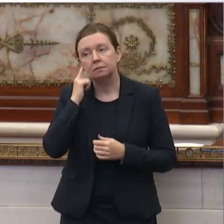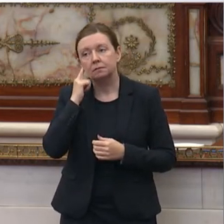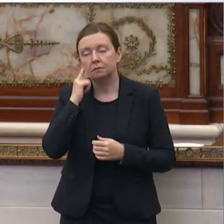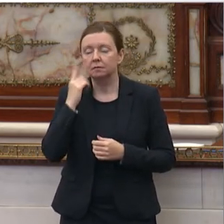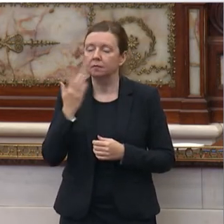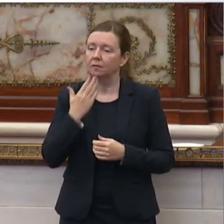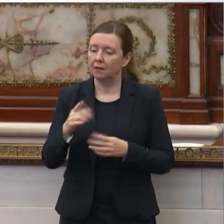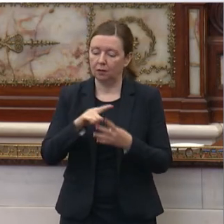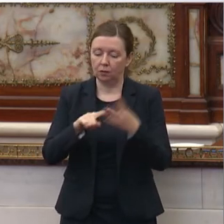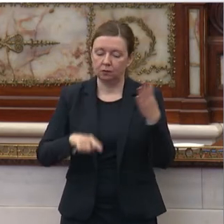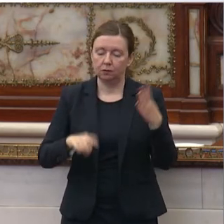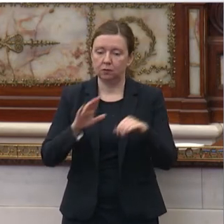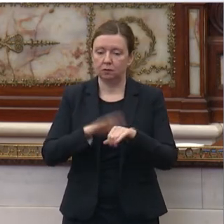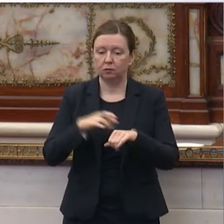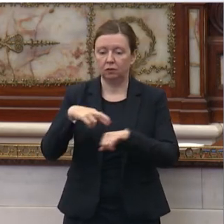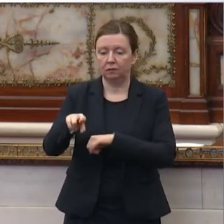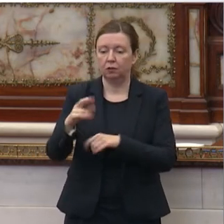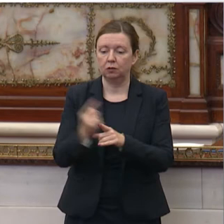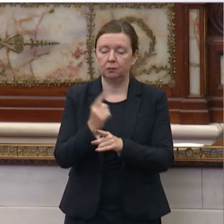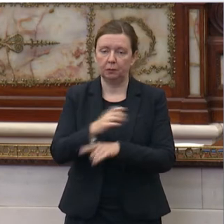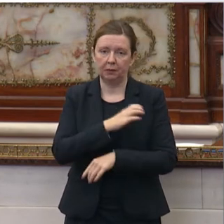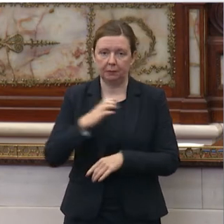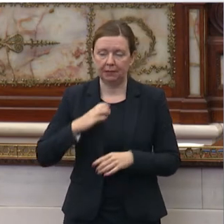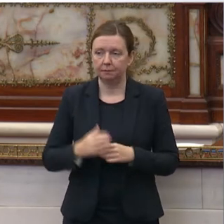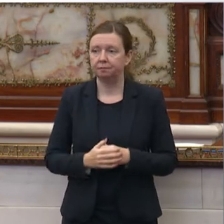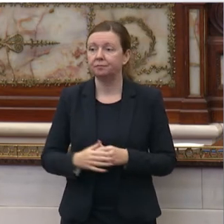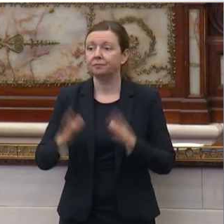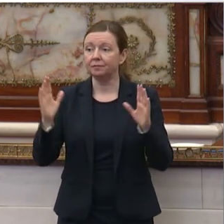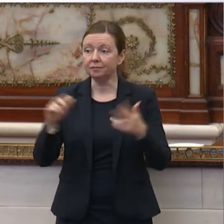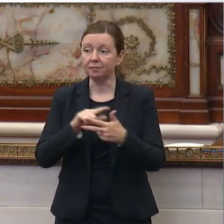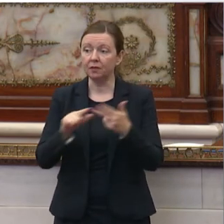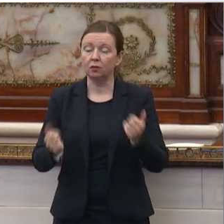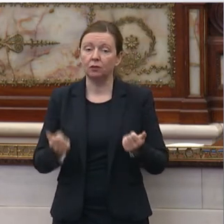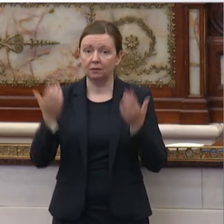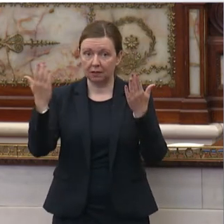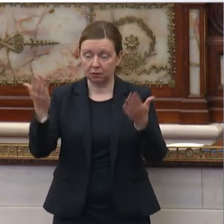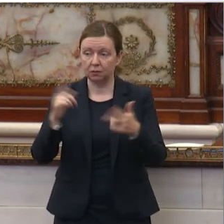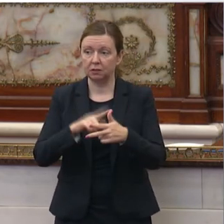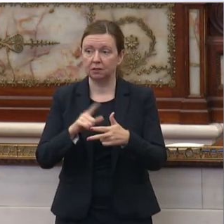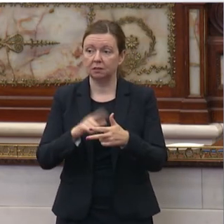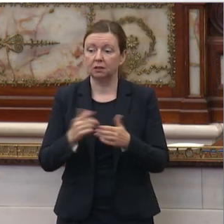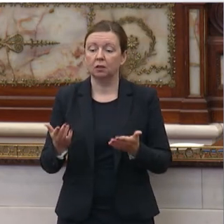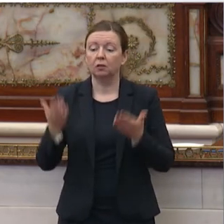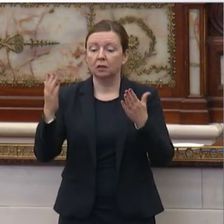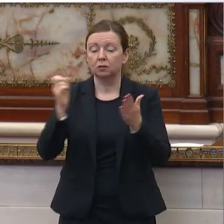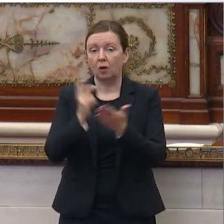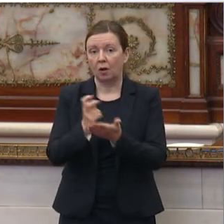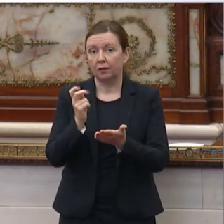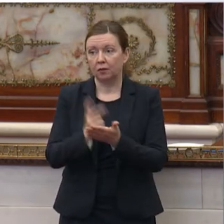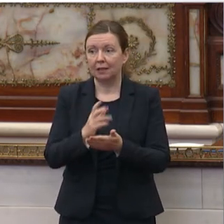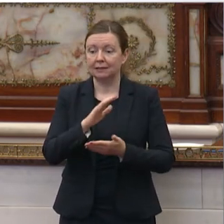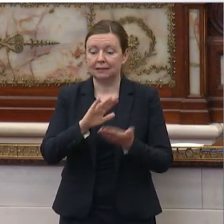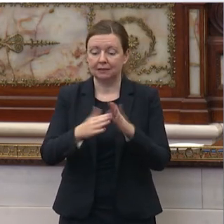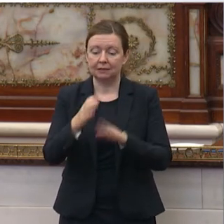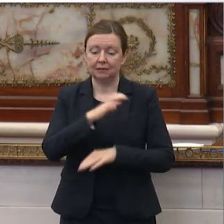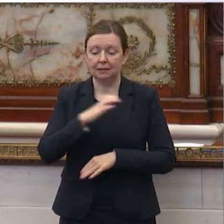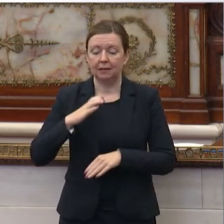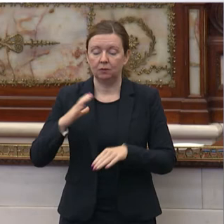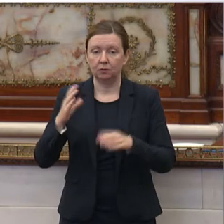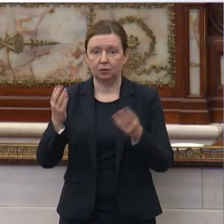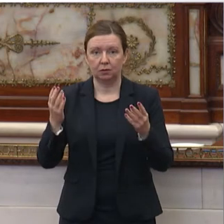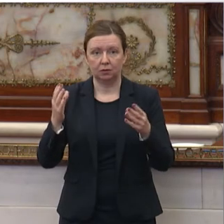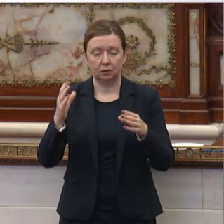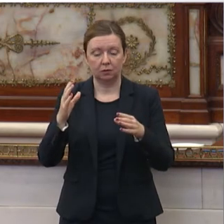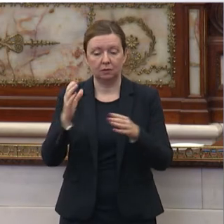Thank you. Those four bills will be referred to the appropriate committee. And three resolutions, entitled a resolution authorizing the City Council Committee on Public Safety to